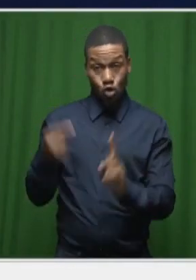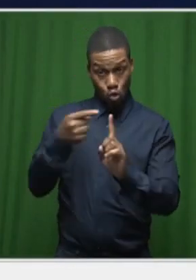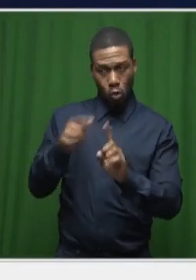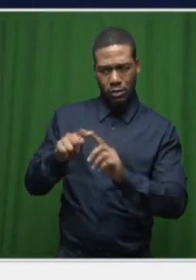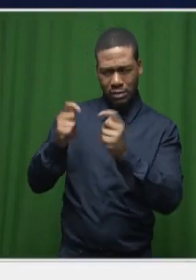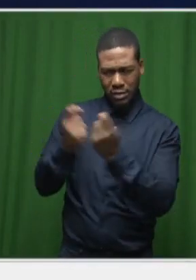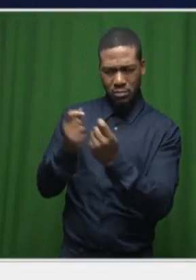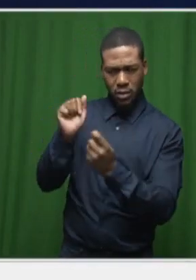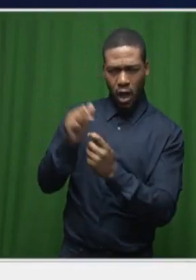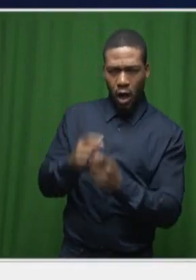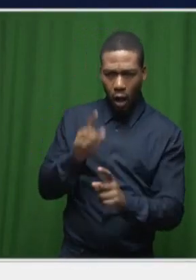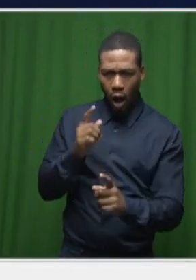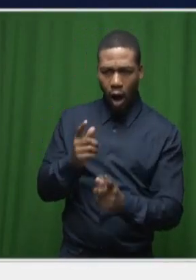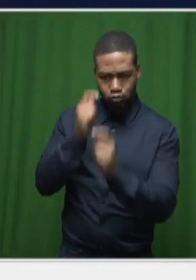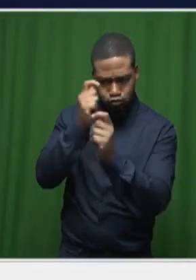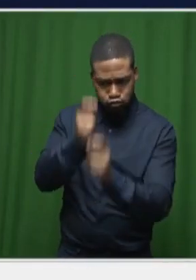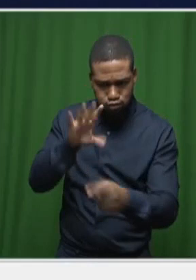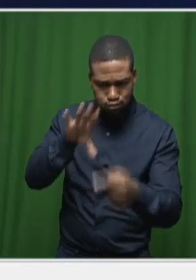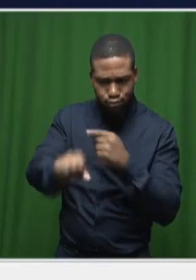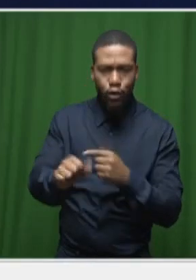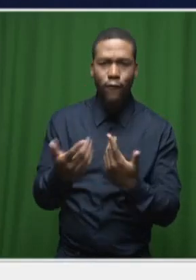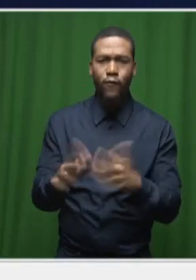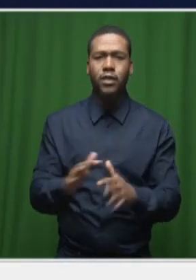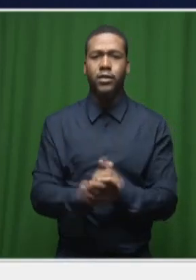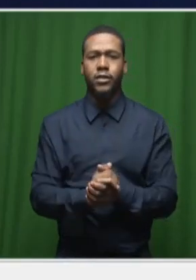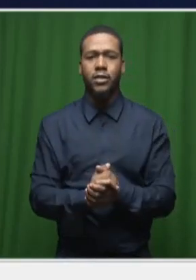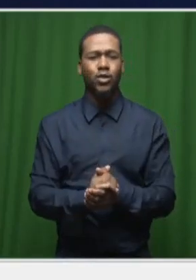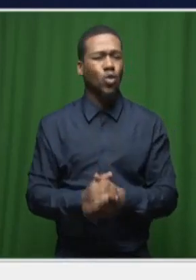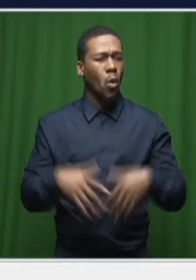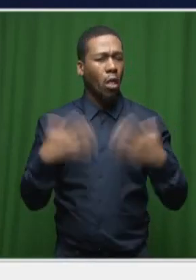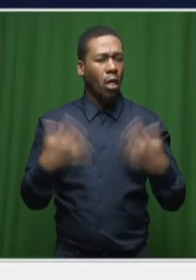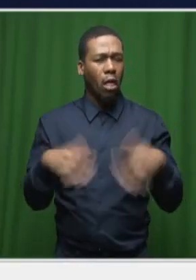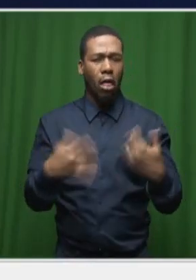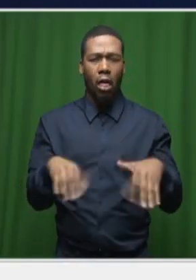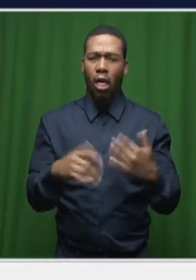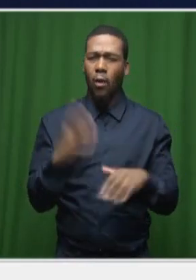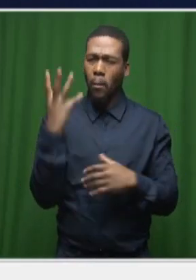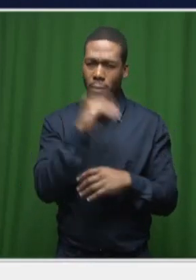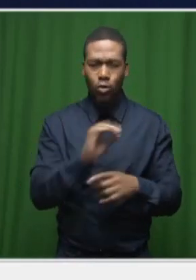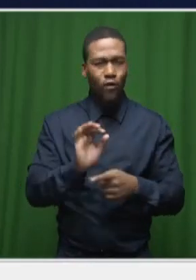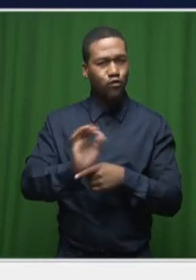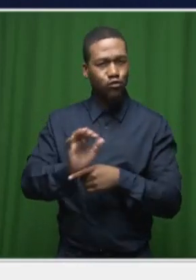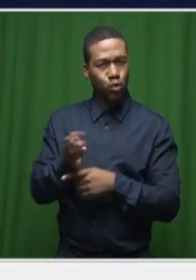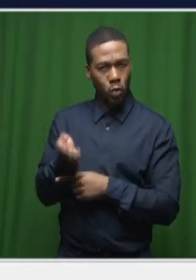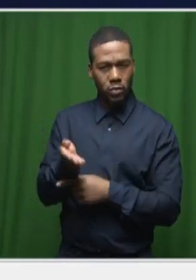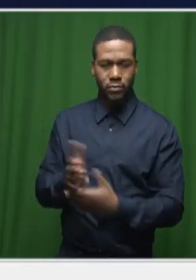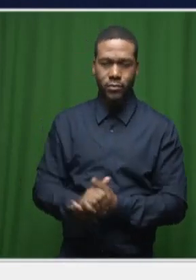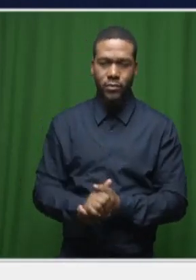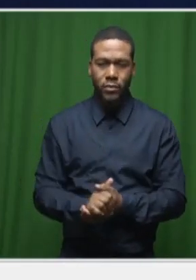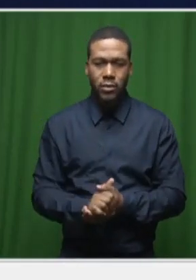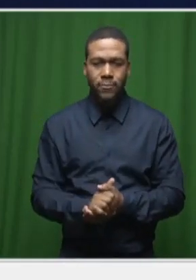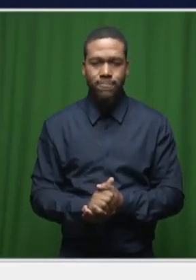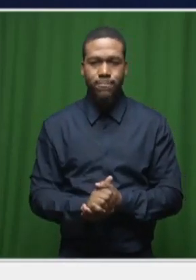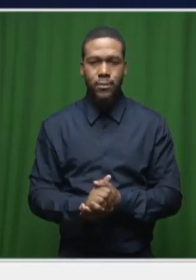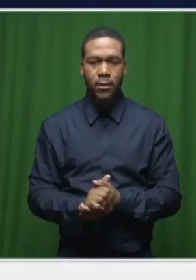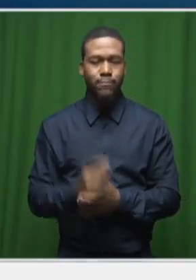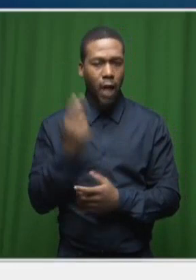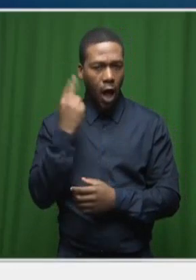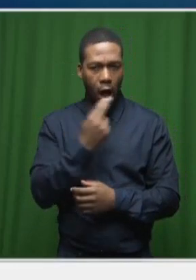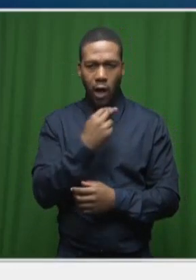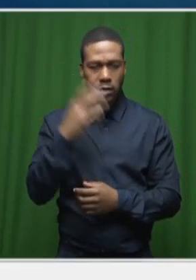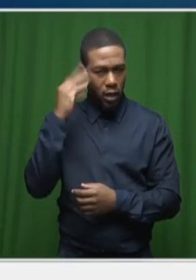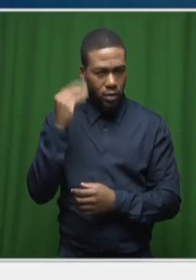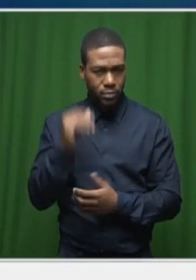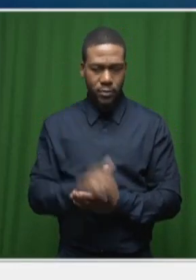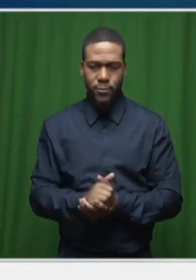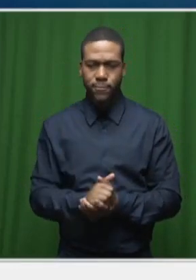And they've put together a really, really great show, and the artists and being able to meet them, it's been, a wonderful experience. Right. Now, Blessing, just